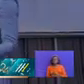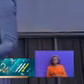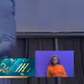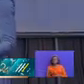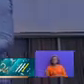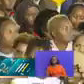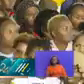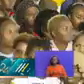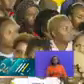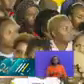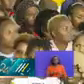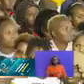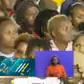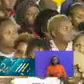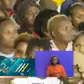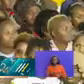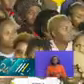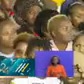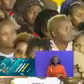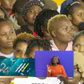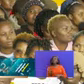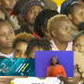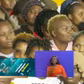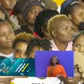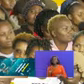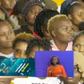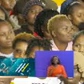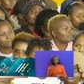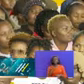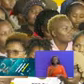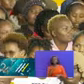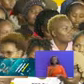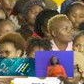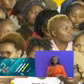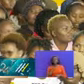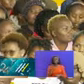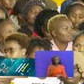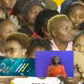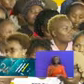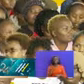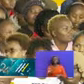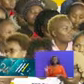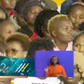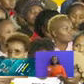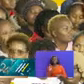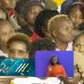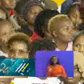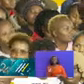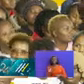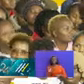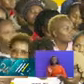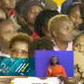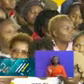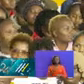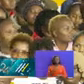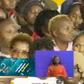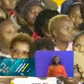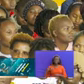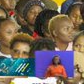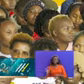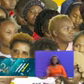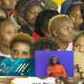things are on trial we are in the height of artificial intelligence we have lost our int